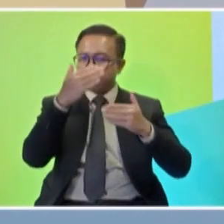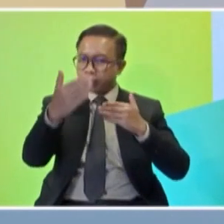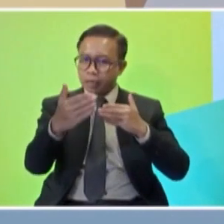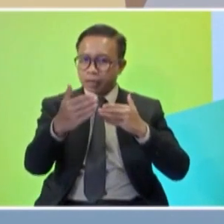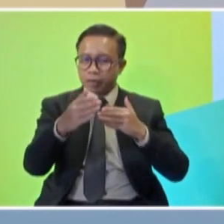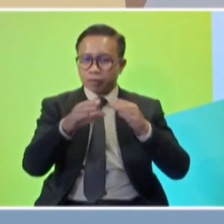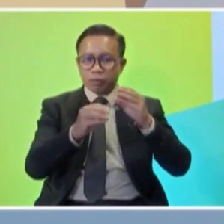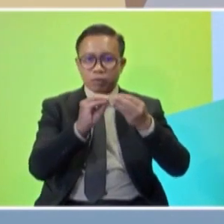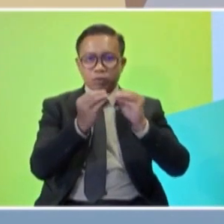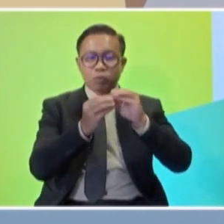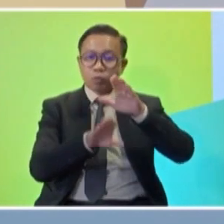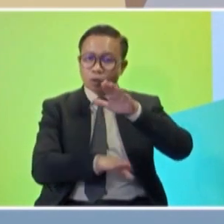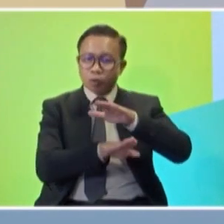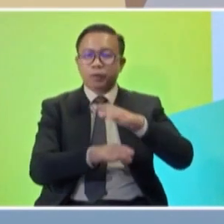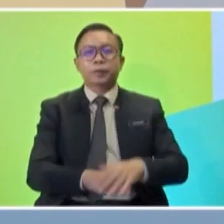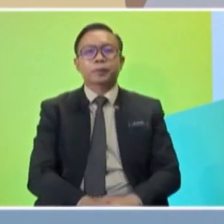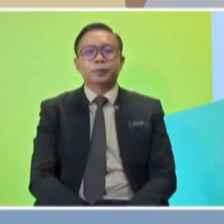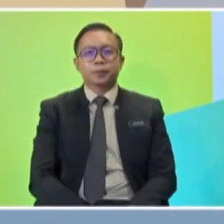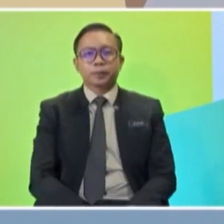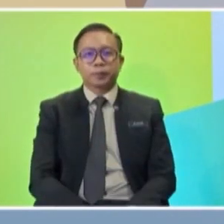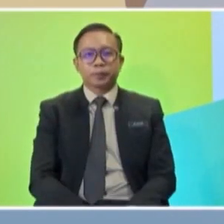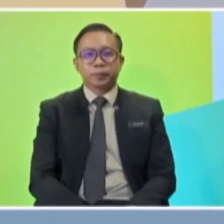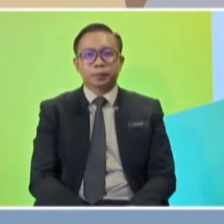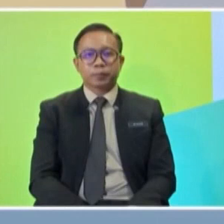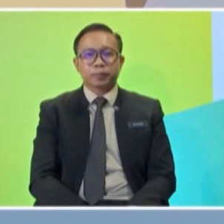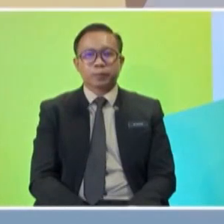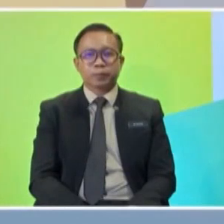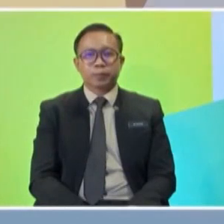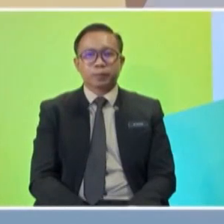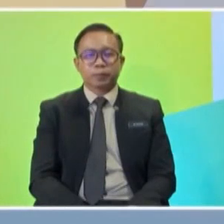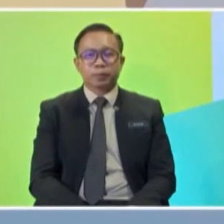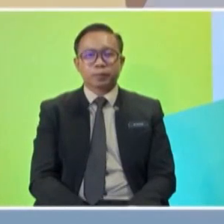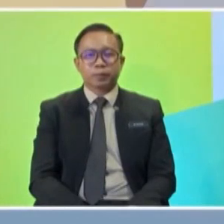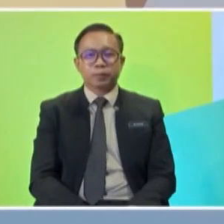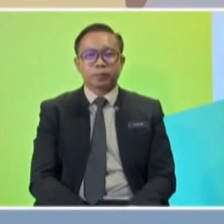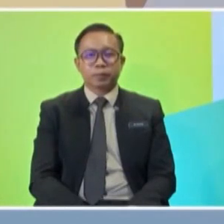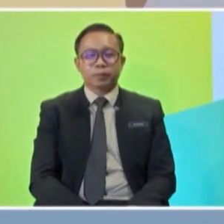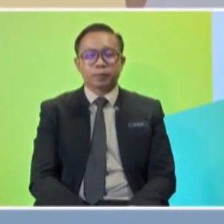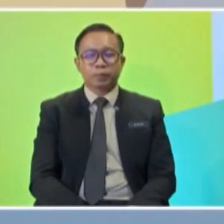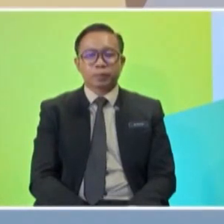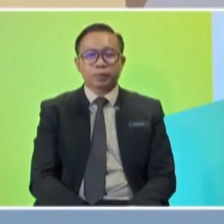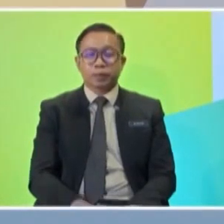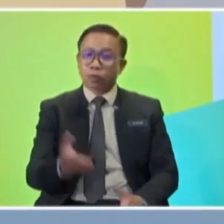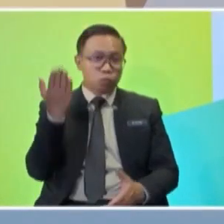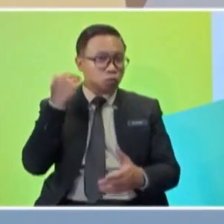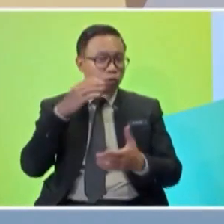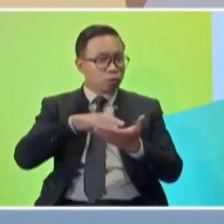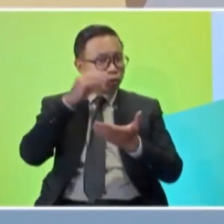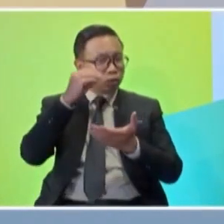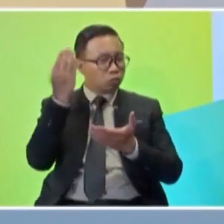Very good, Arisha. Very good. You are well prepared. Okay, good, good, good, good. You have learned all this before, huh? In the previous skill. Very